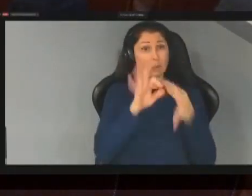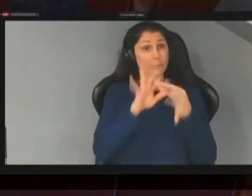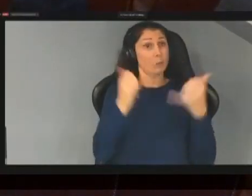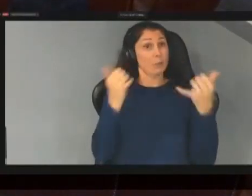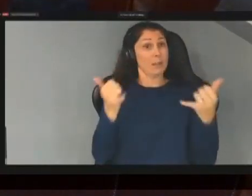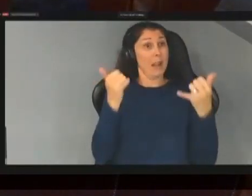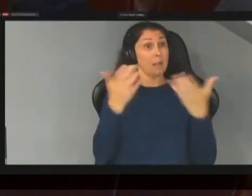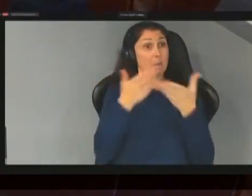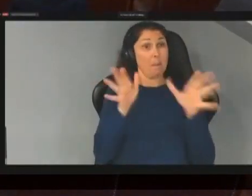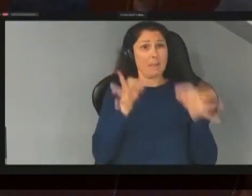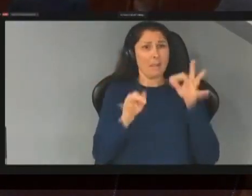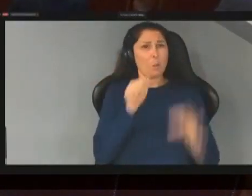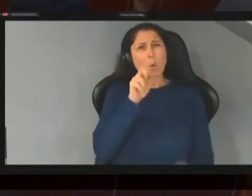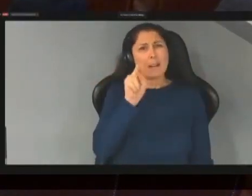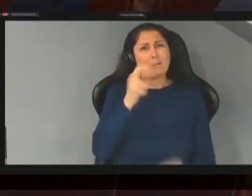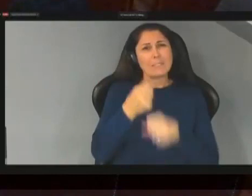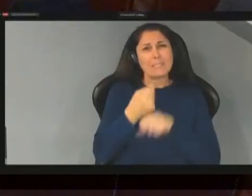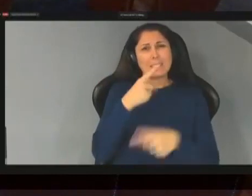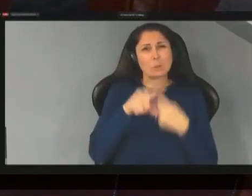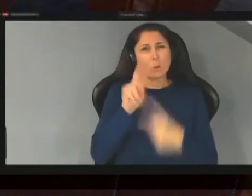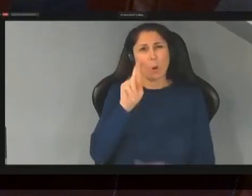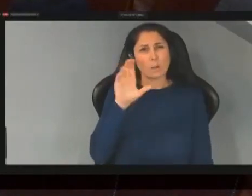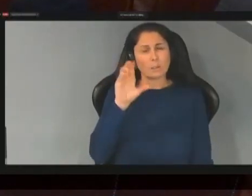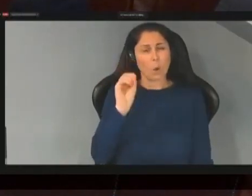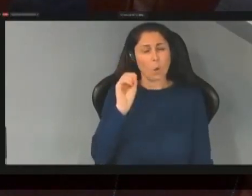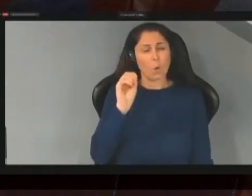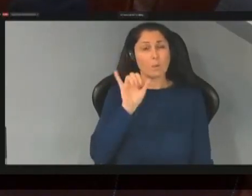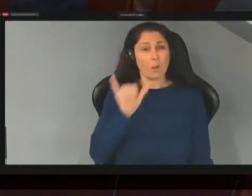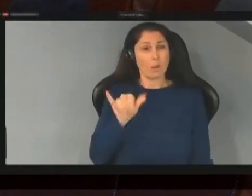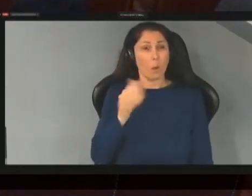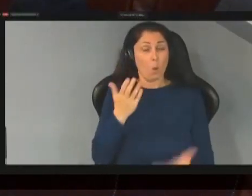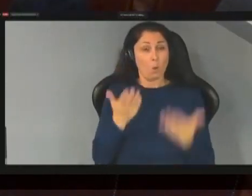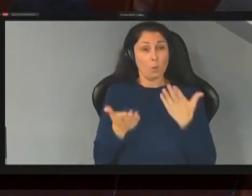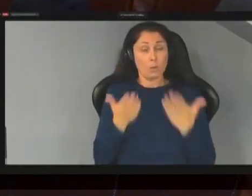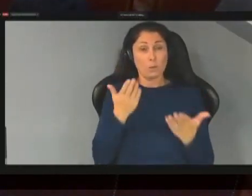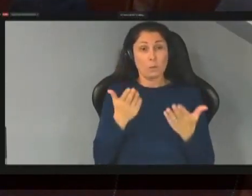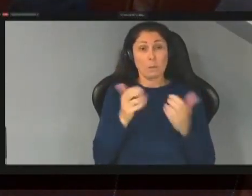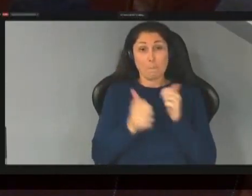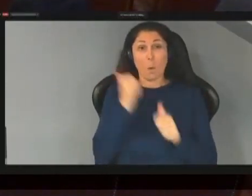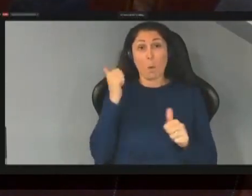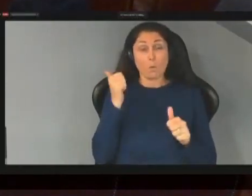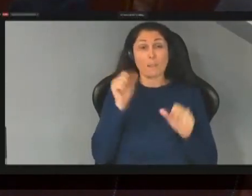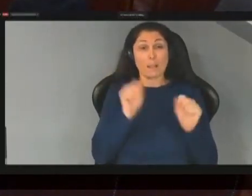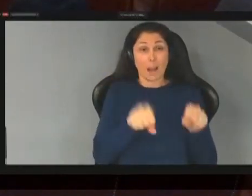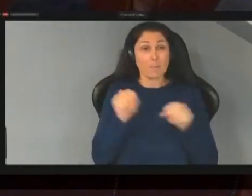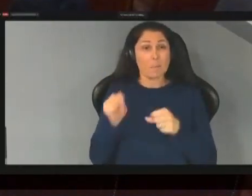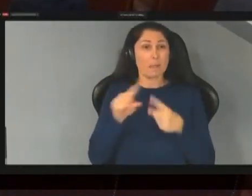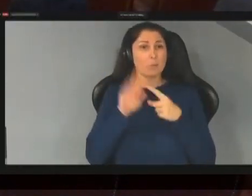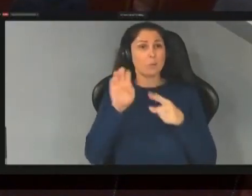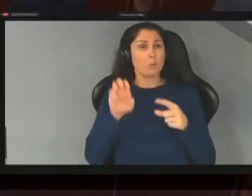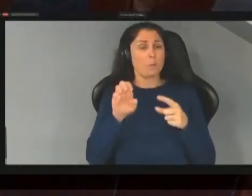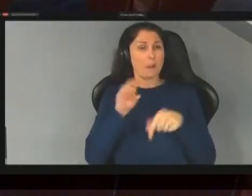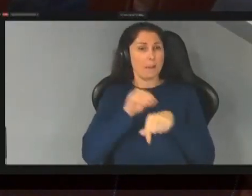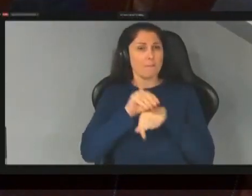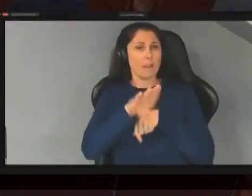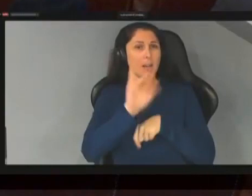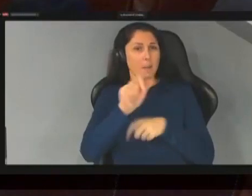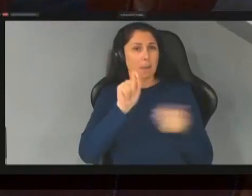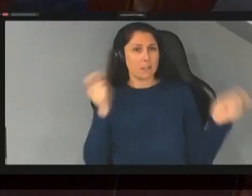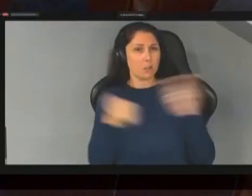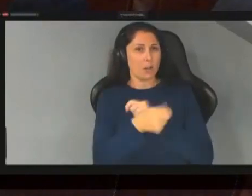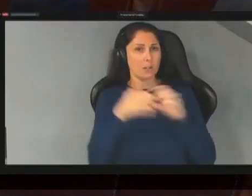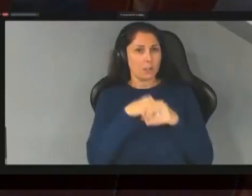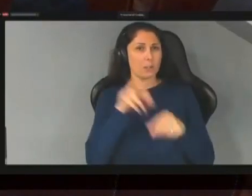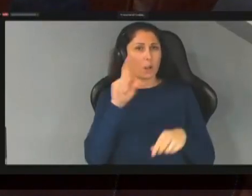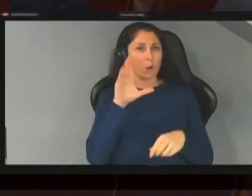public hearing were not even sent to RCOs. Those most likely to be affected by changes in the